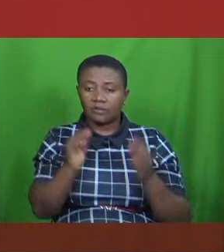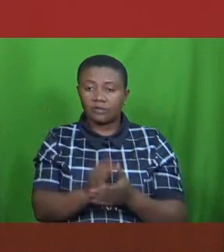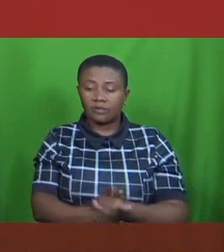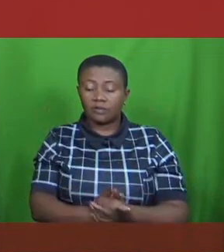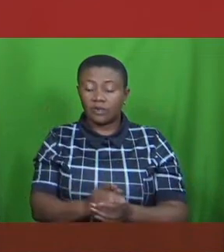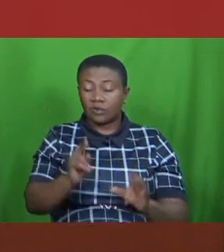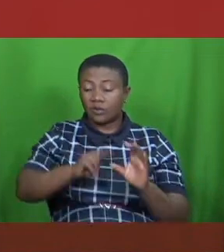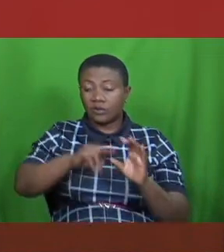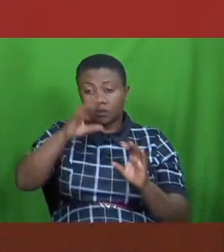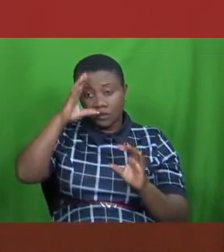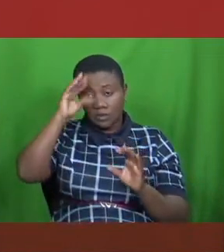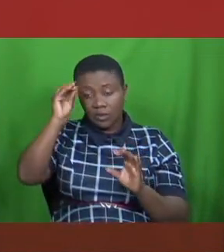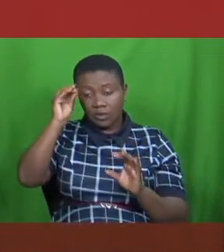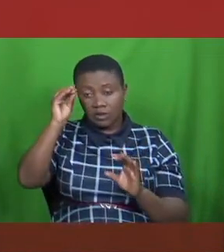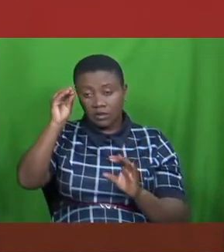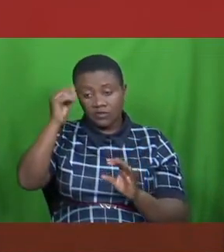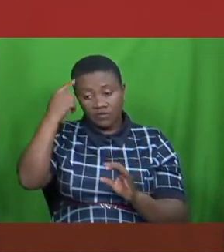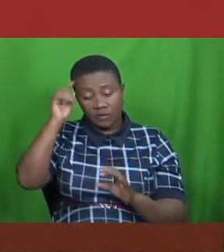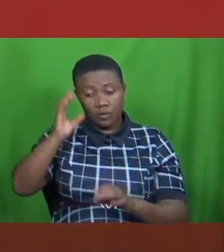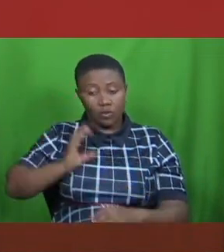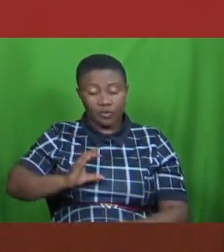chairman of the committee.